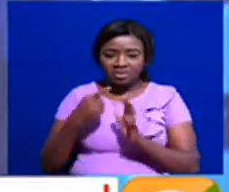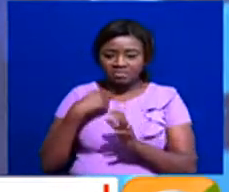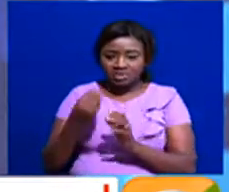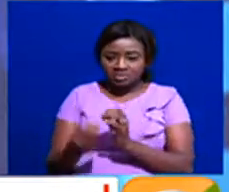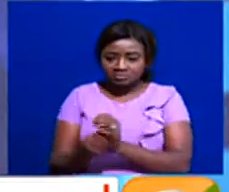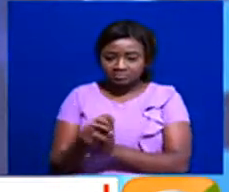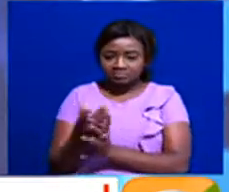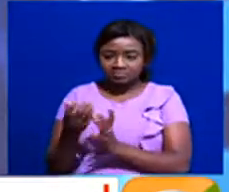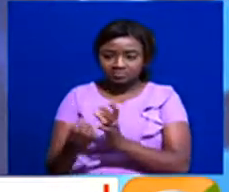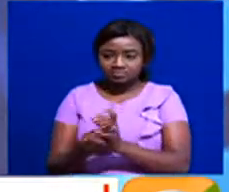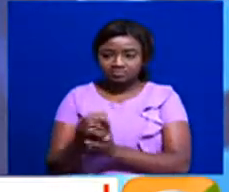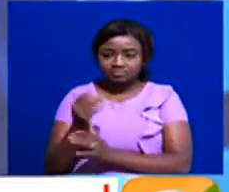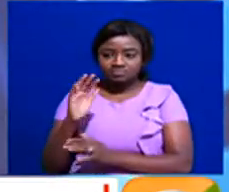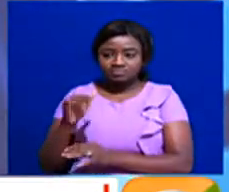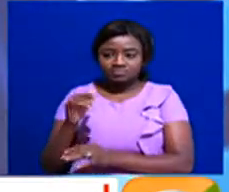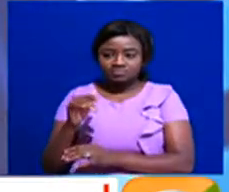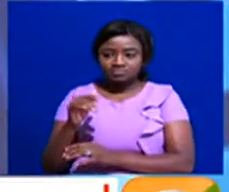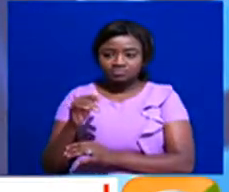year